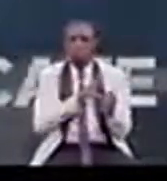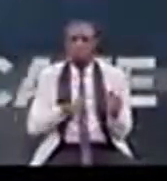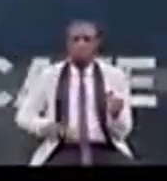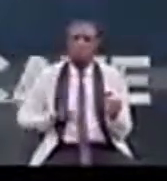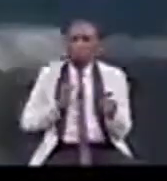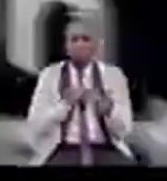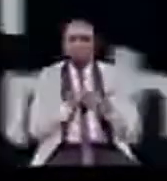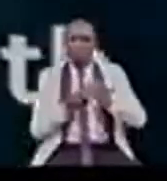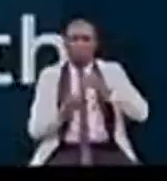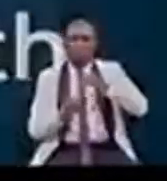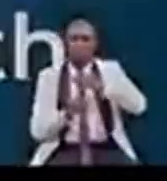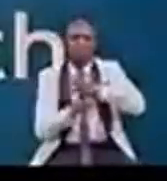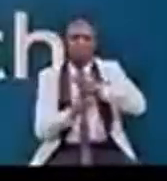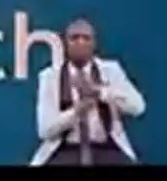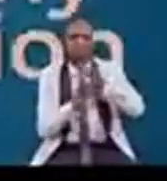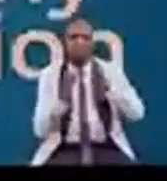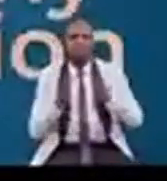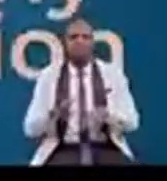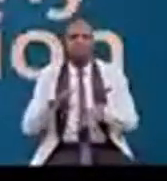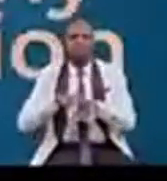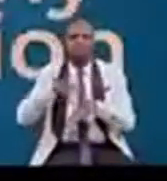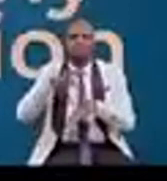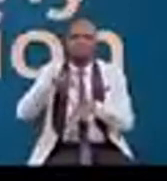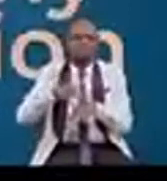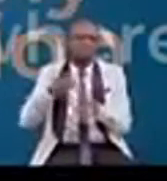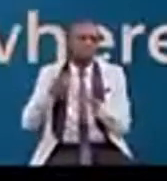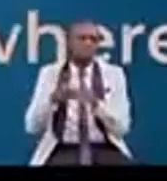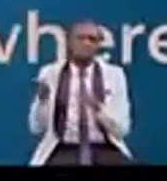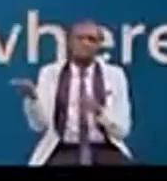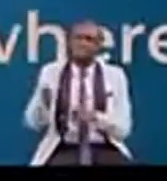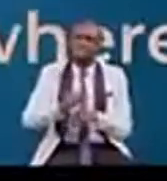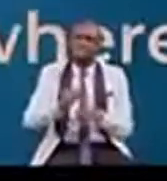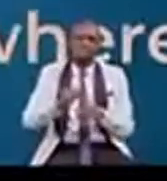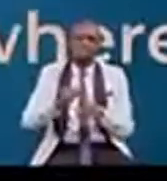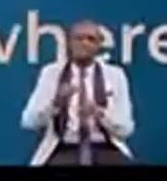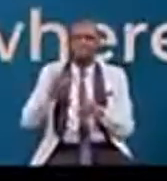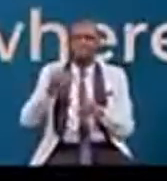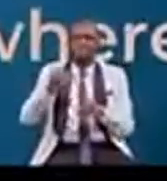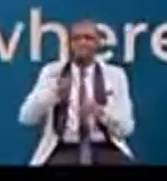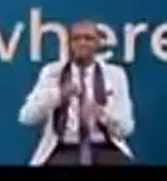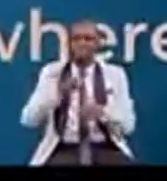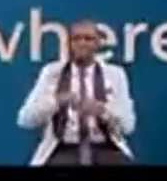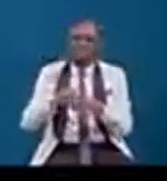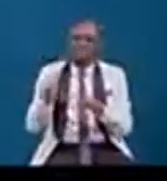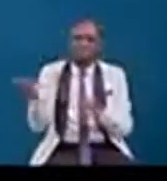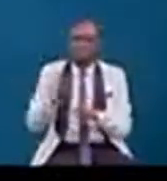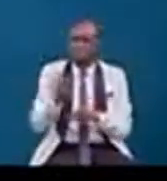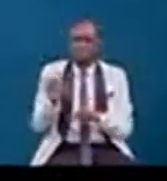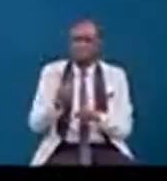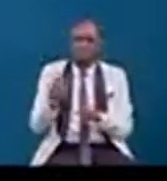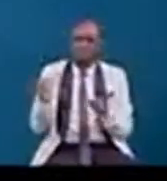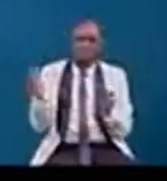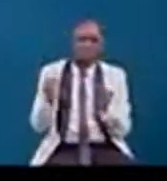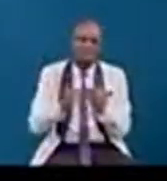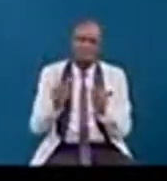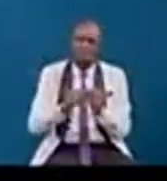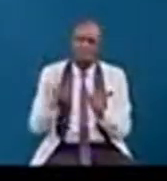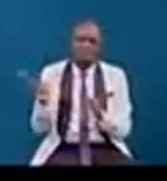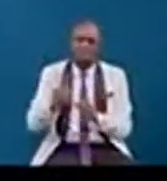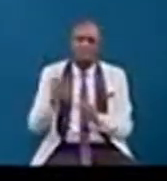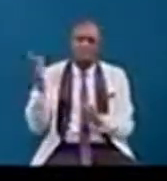not done yet. On earth, in any nation, anywhere, everywhere, there is no